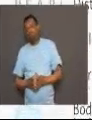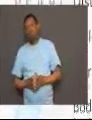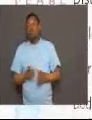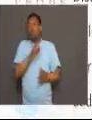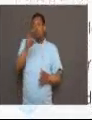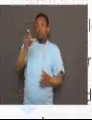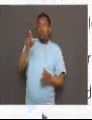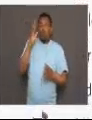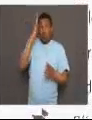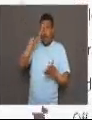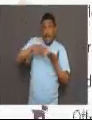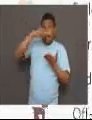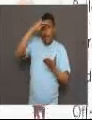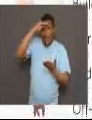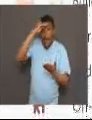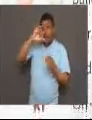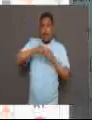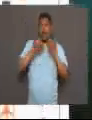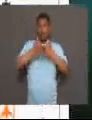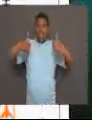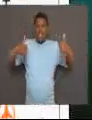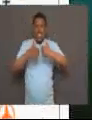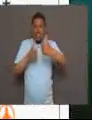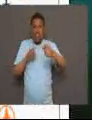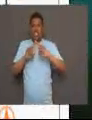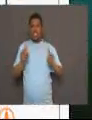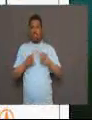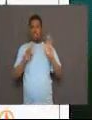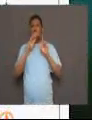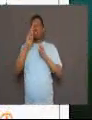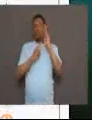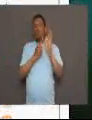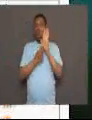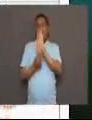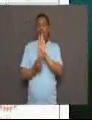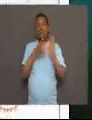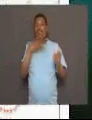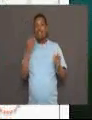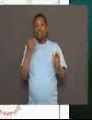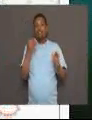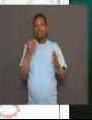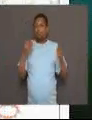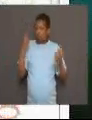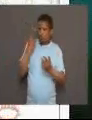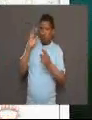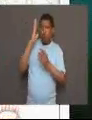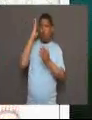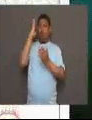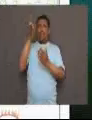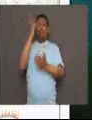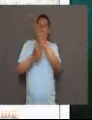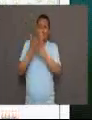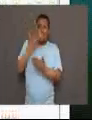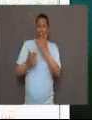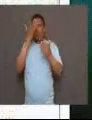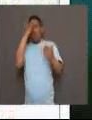You will learn how to identify the different symbols, and you will discuss why